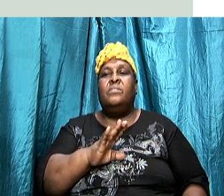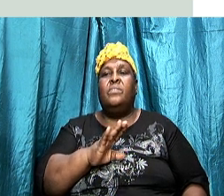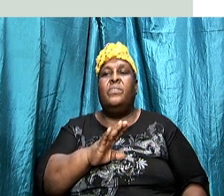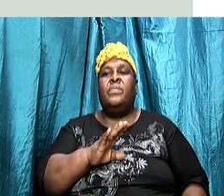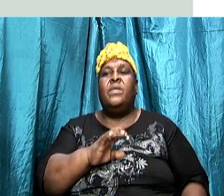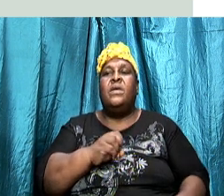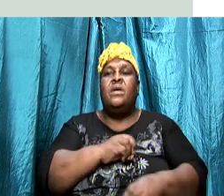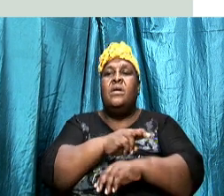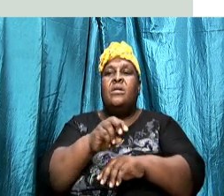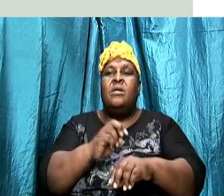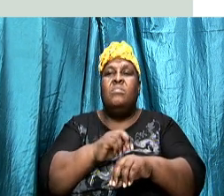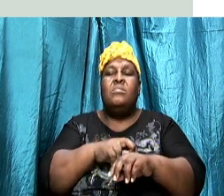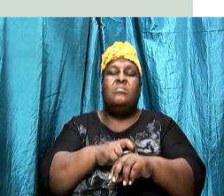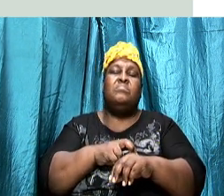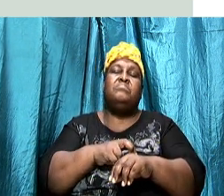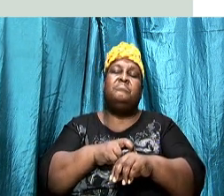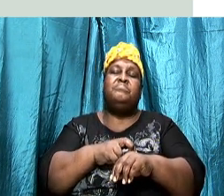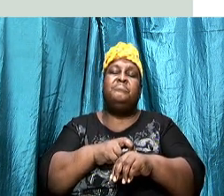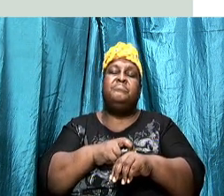is verbatim.